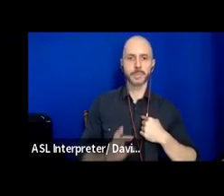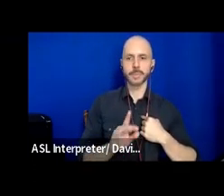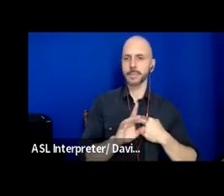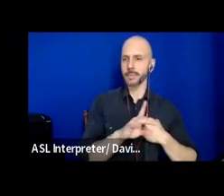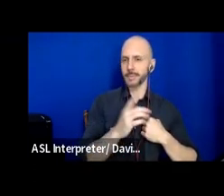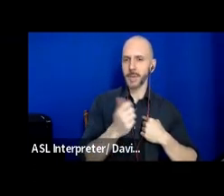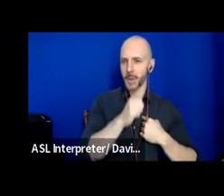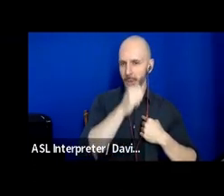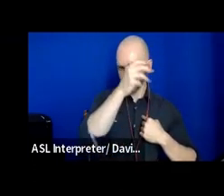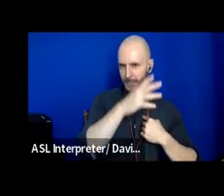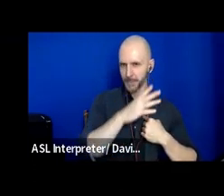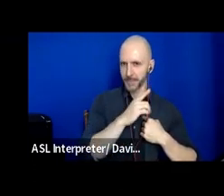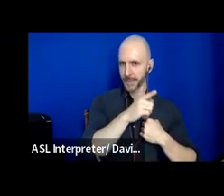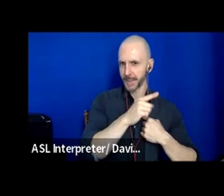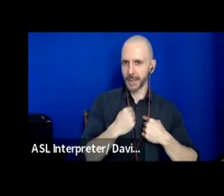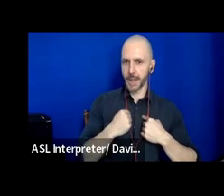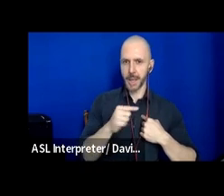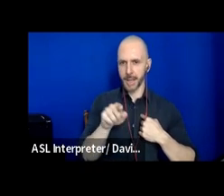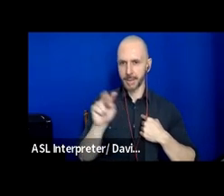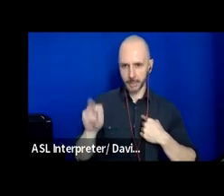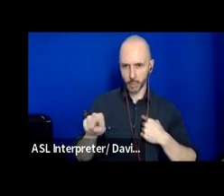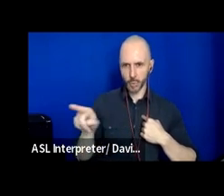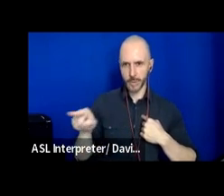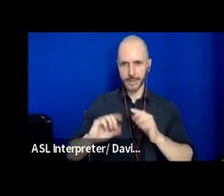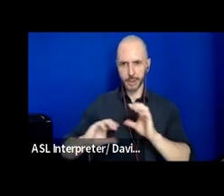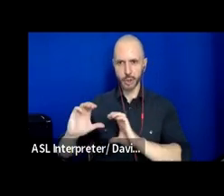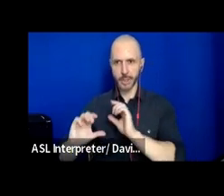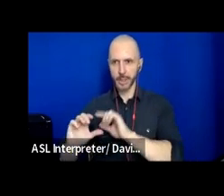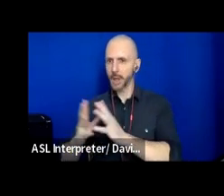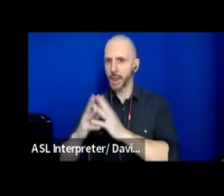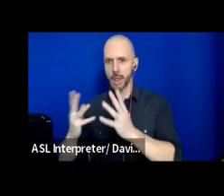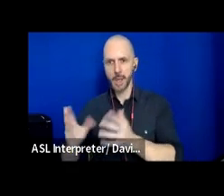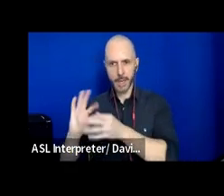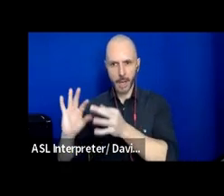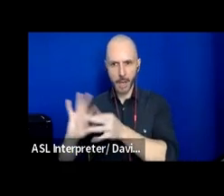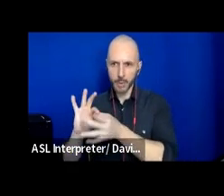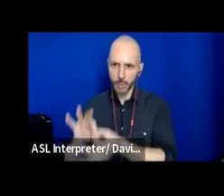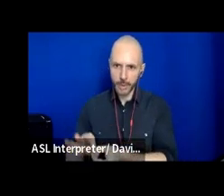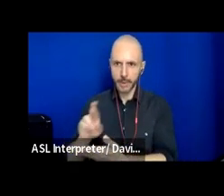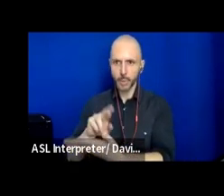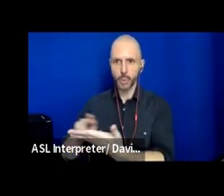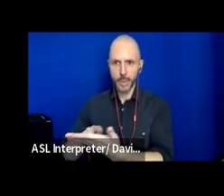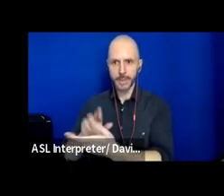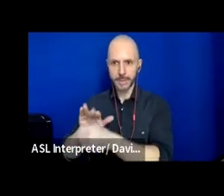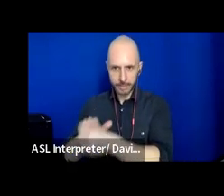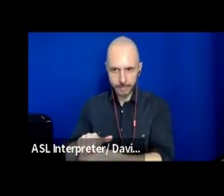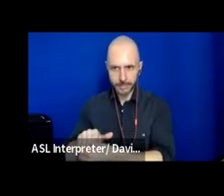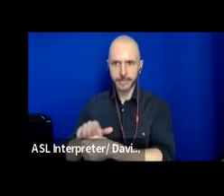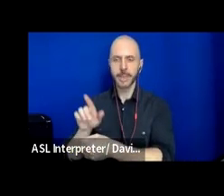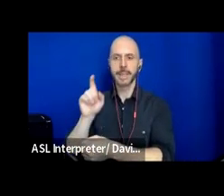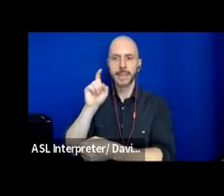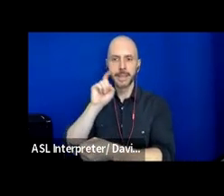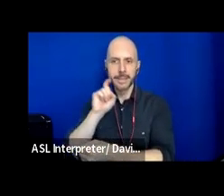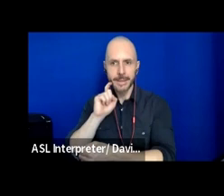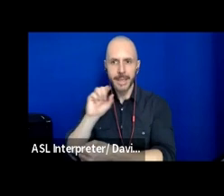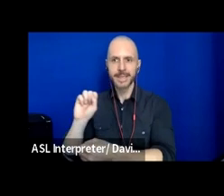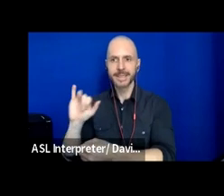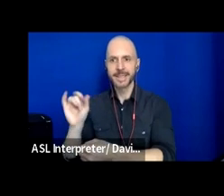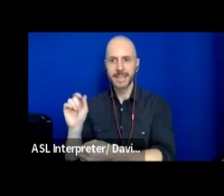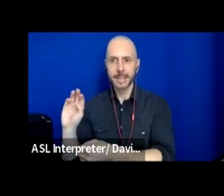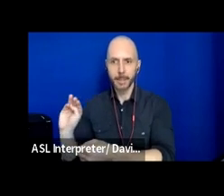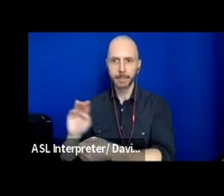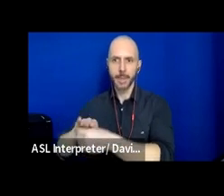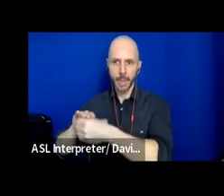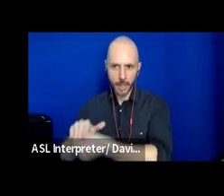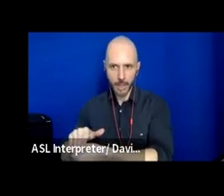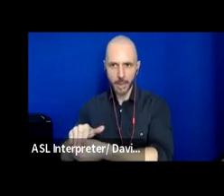of comments about sexism, racism. The one that's jumping really out for me is comments about power imbalance and